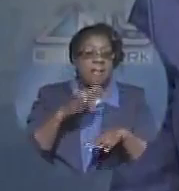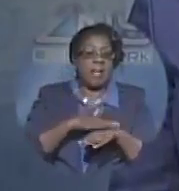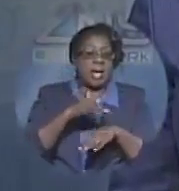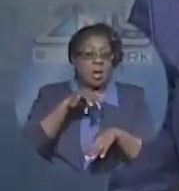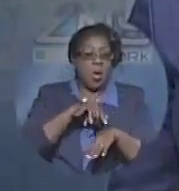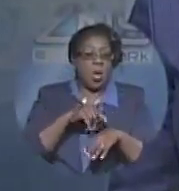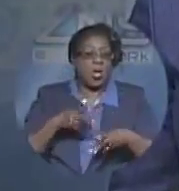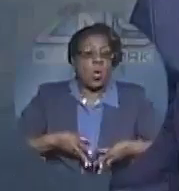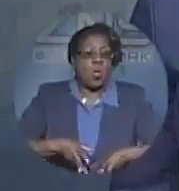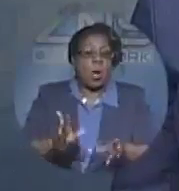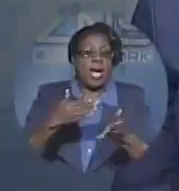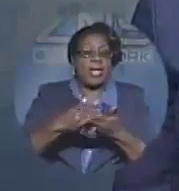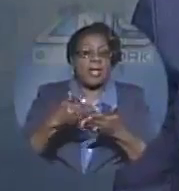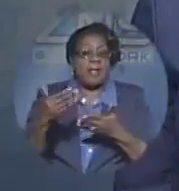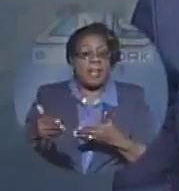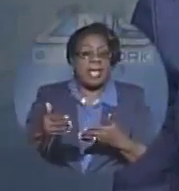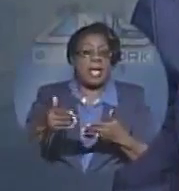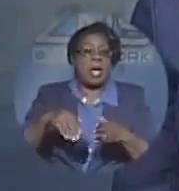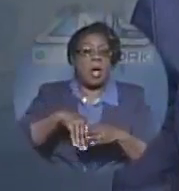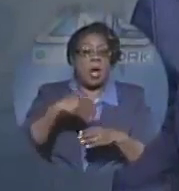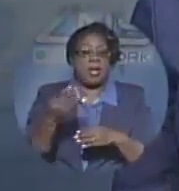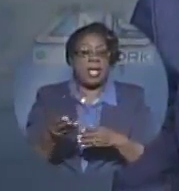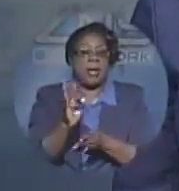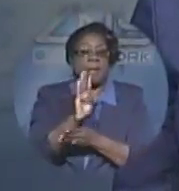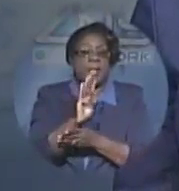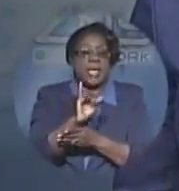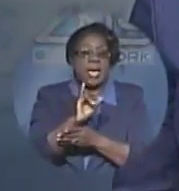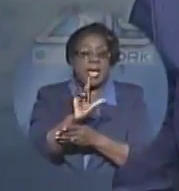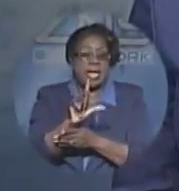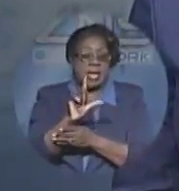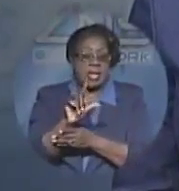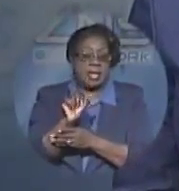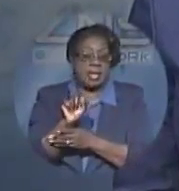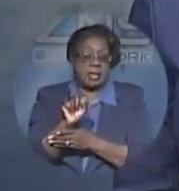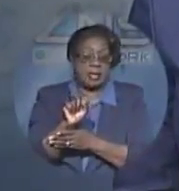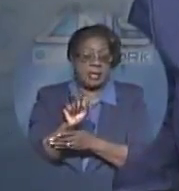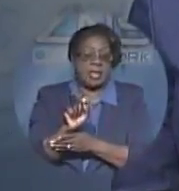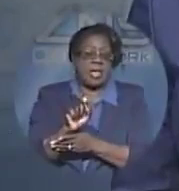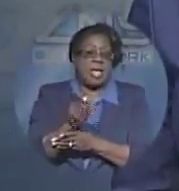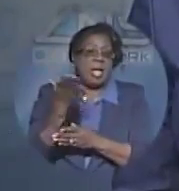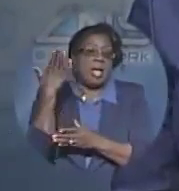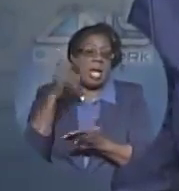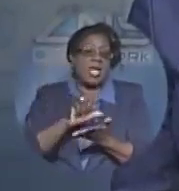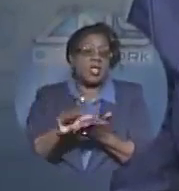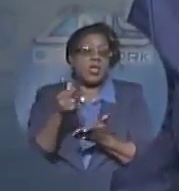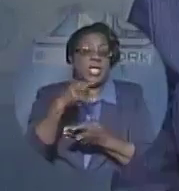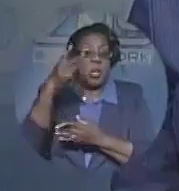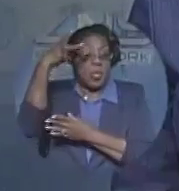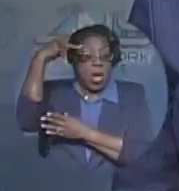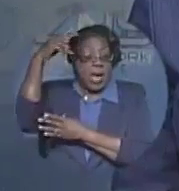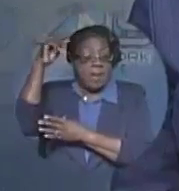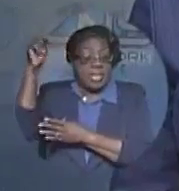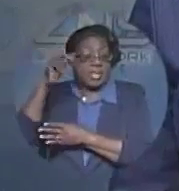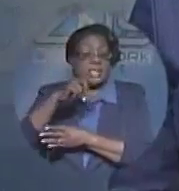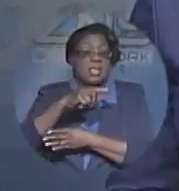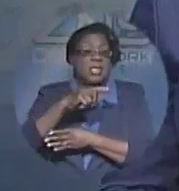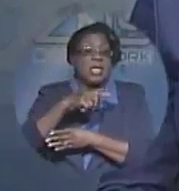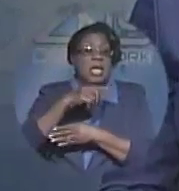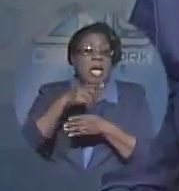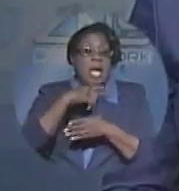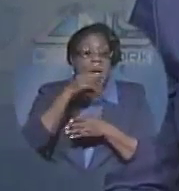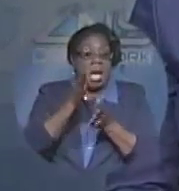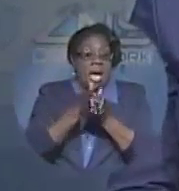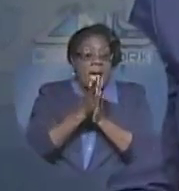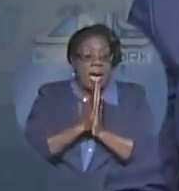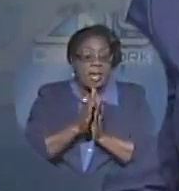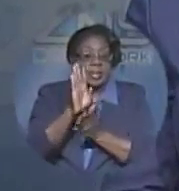bills. Last week, Prime Minister Ingram directed BTC to put such an arrangement in place without imposing reconnection fees.